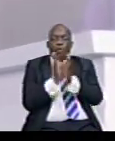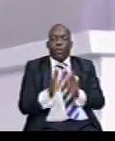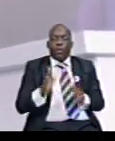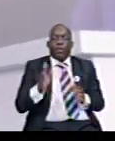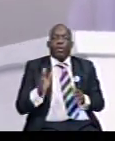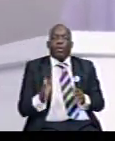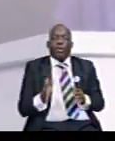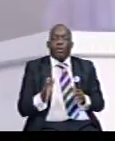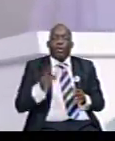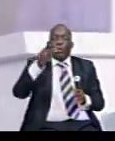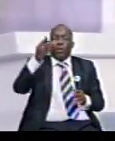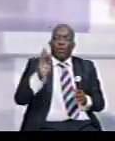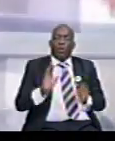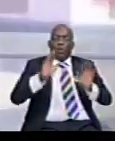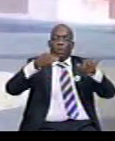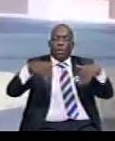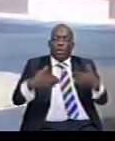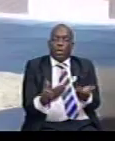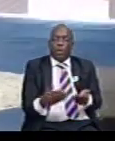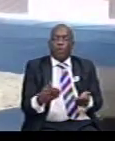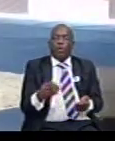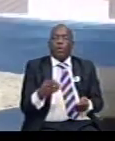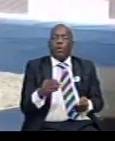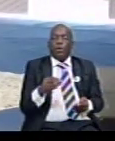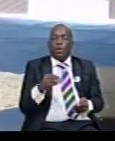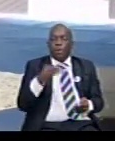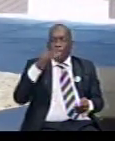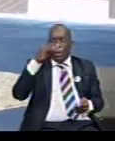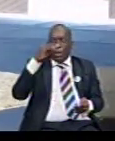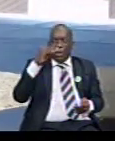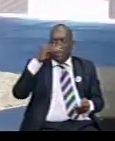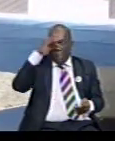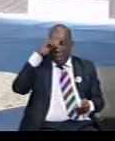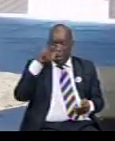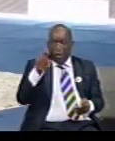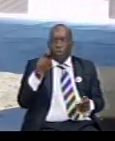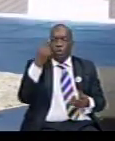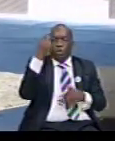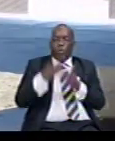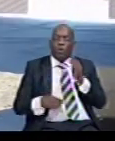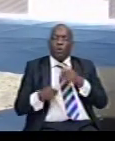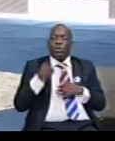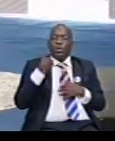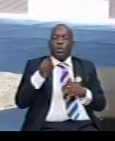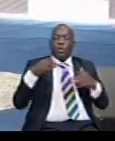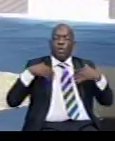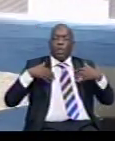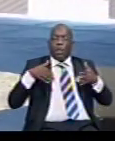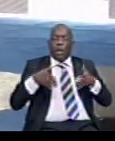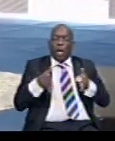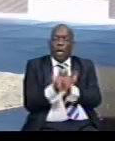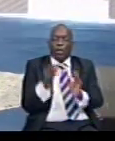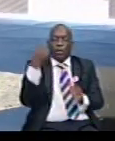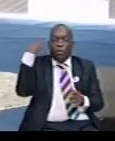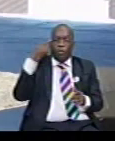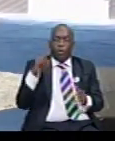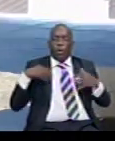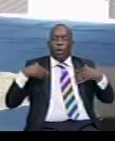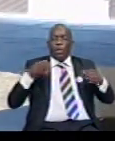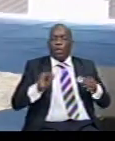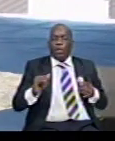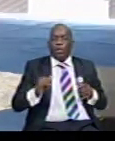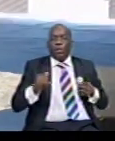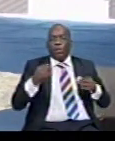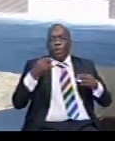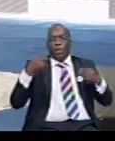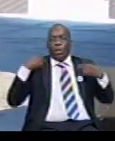gave him what he asked for: healing, health. But now